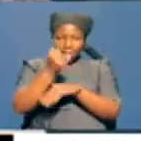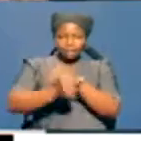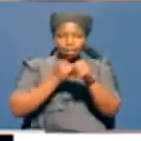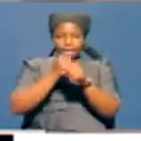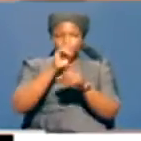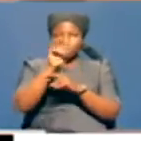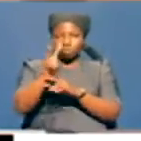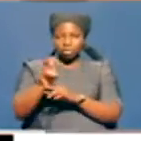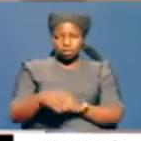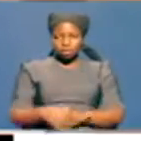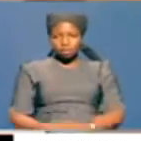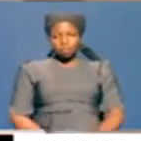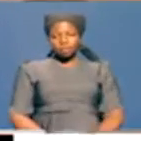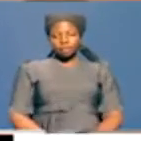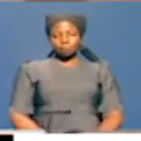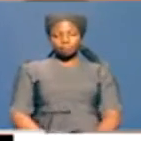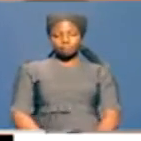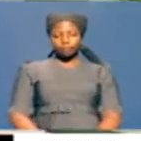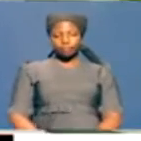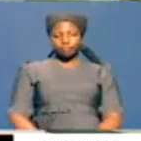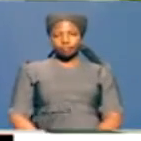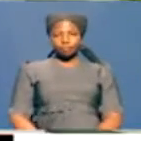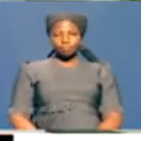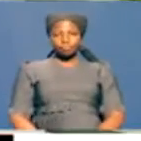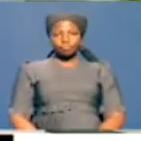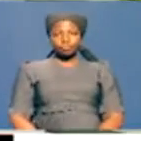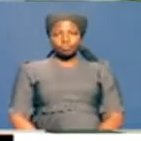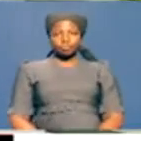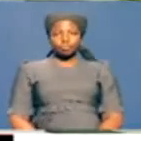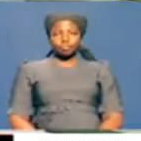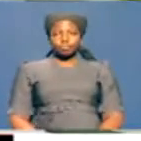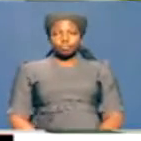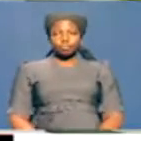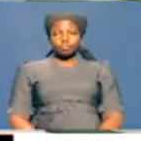Betty Kiptum, Prime Edition. Now the government